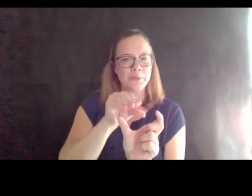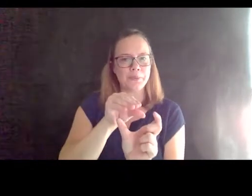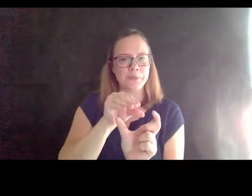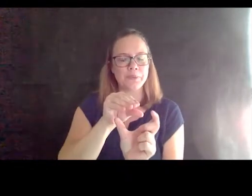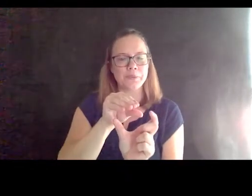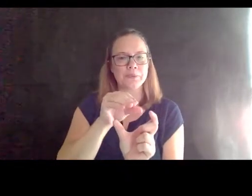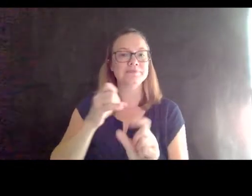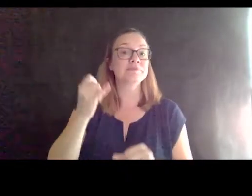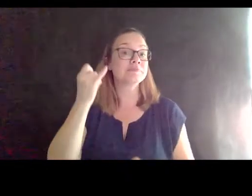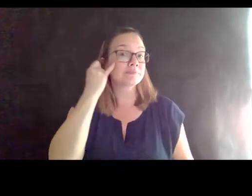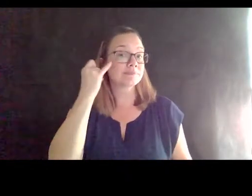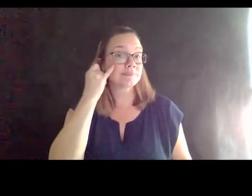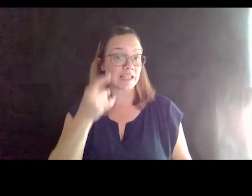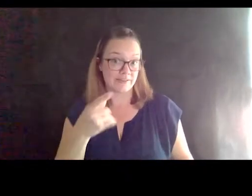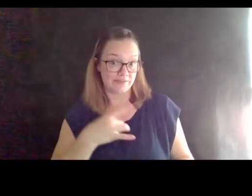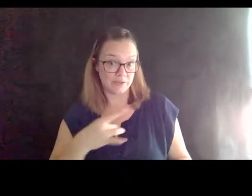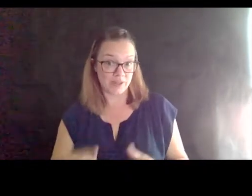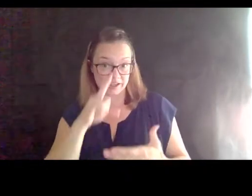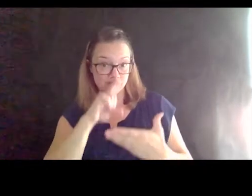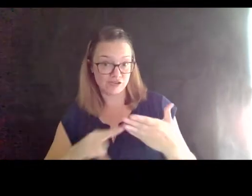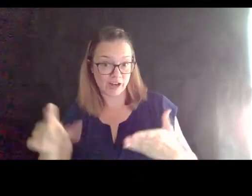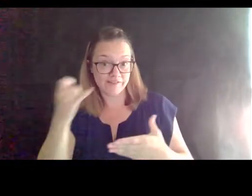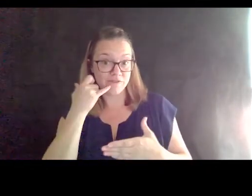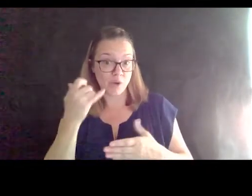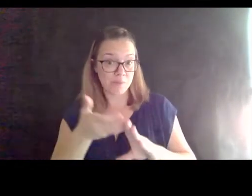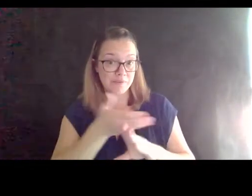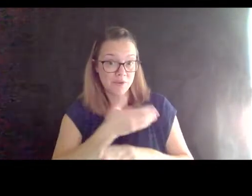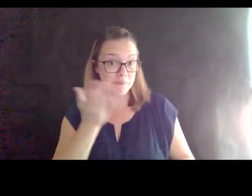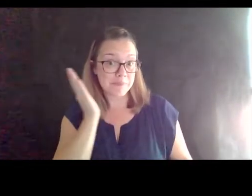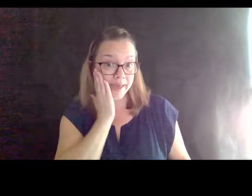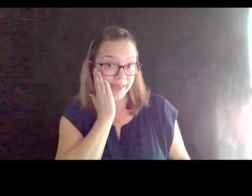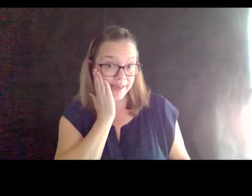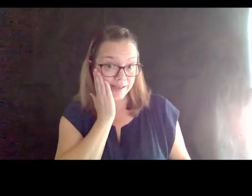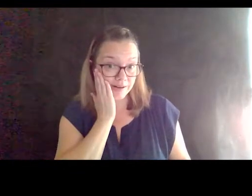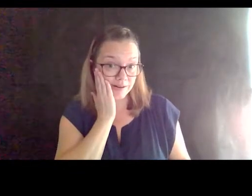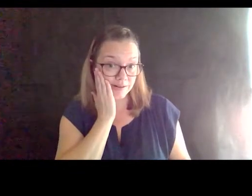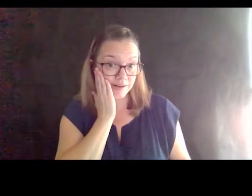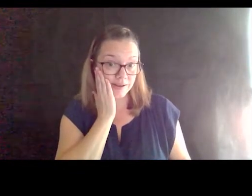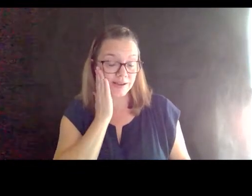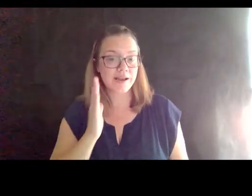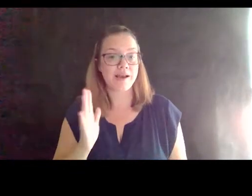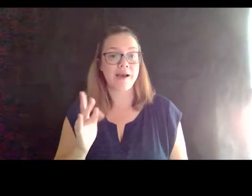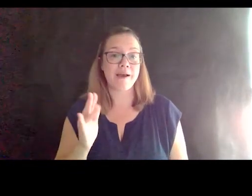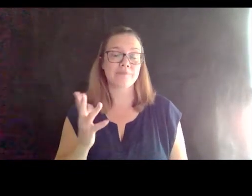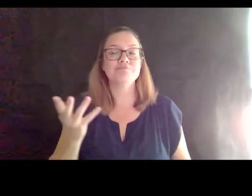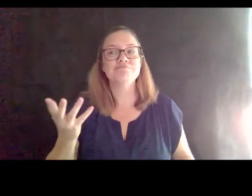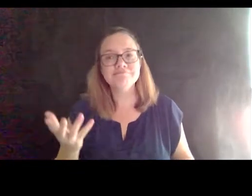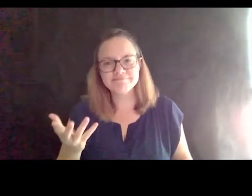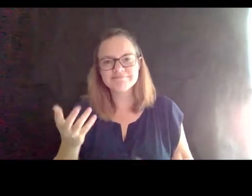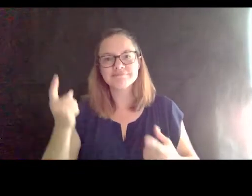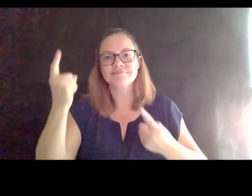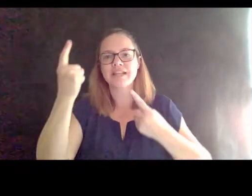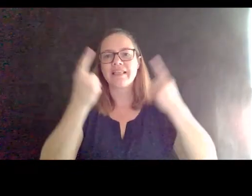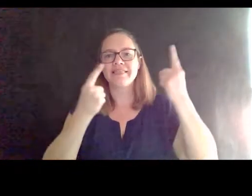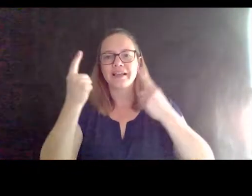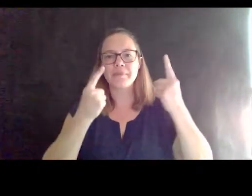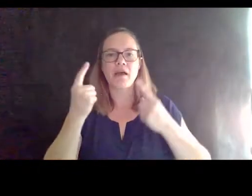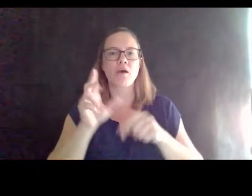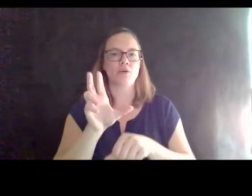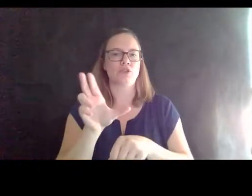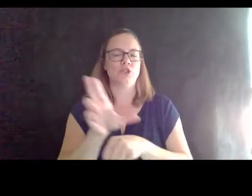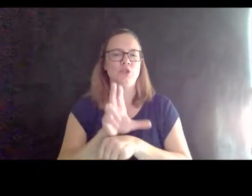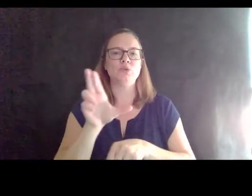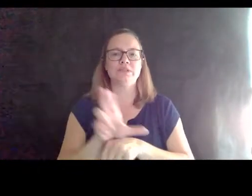If you're someone who likes to check your phone before bed, consider using blackout